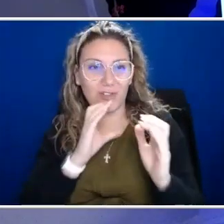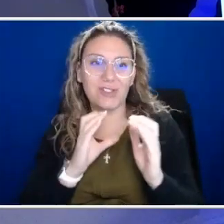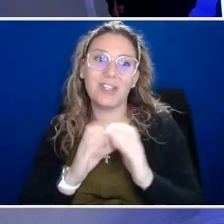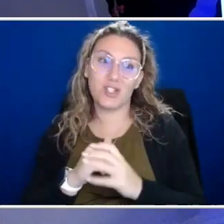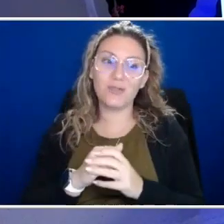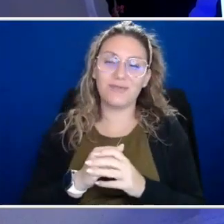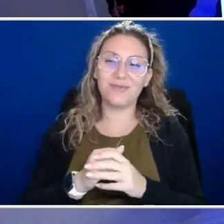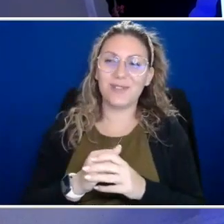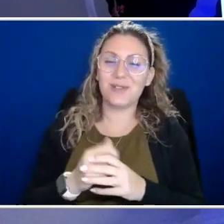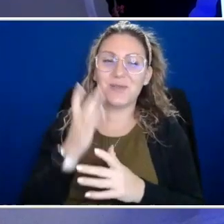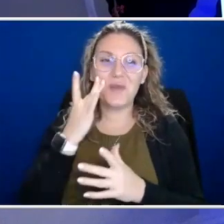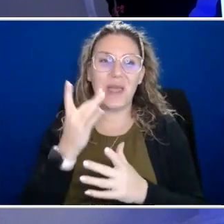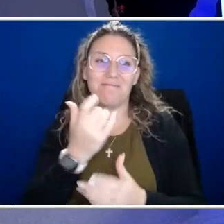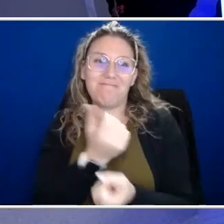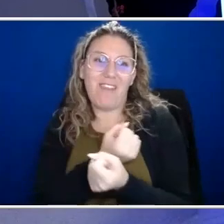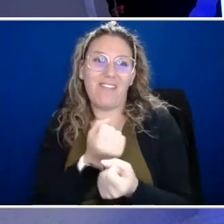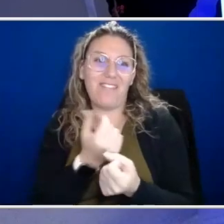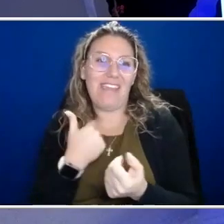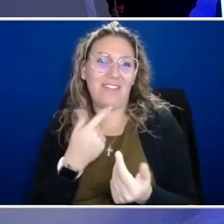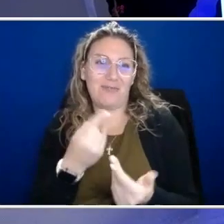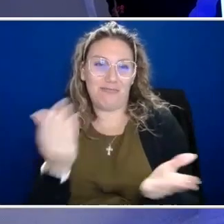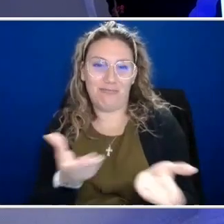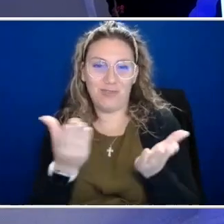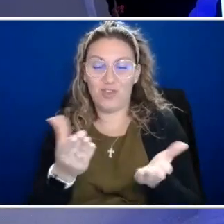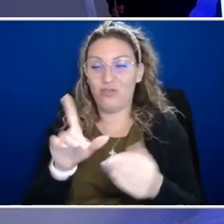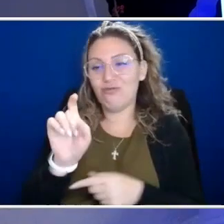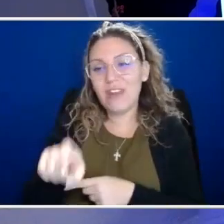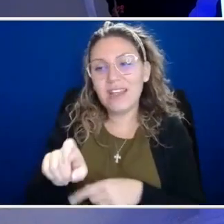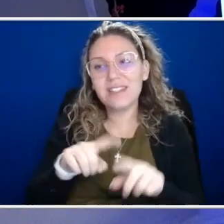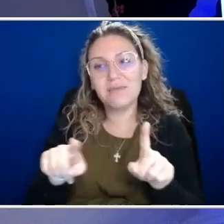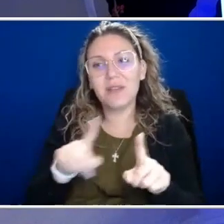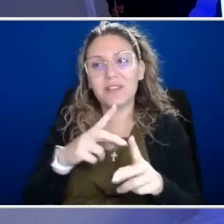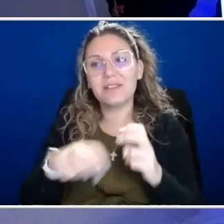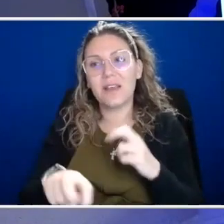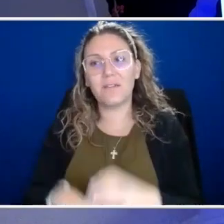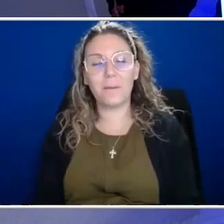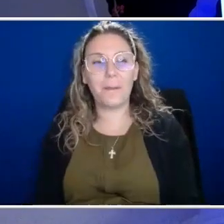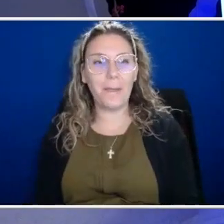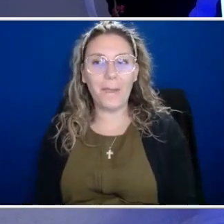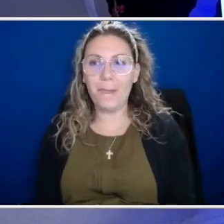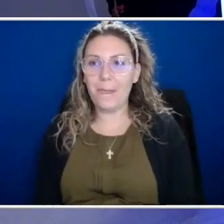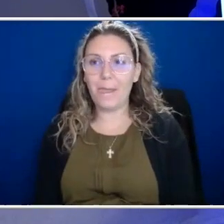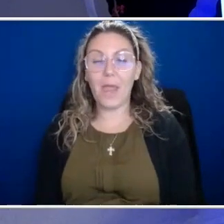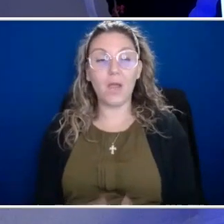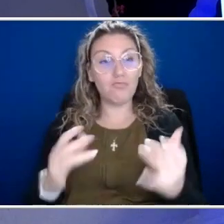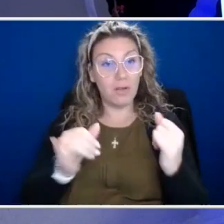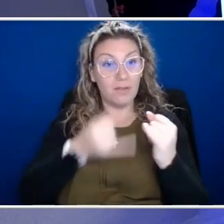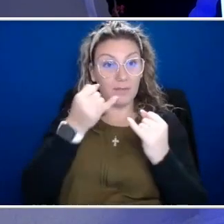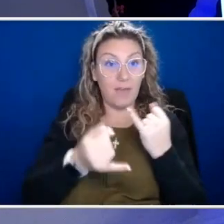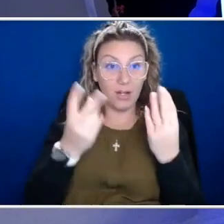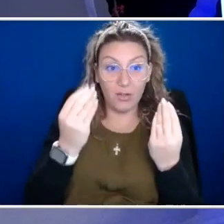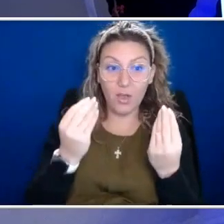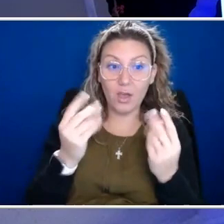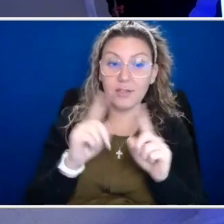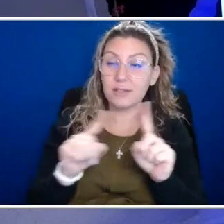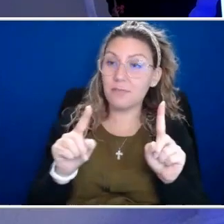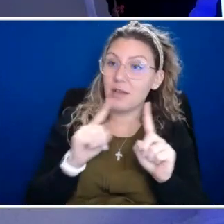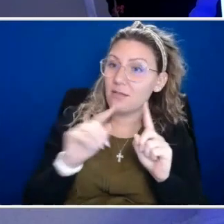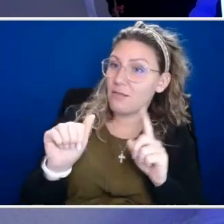having you on, because they're necessary, but they are tough. I want to do final thoughts, but I was hoping,